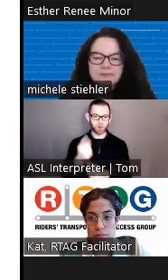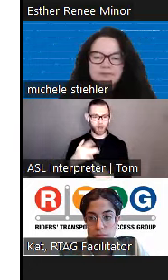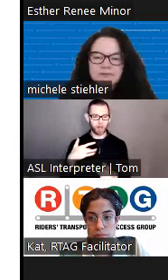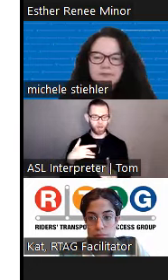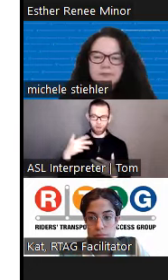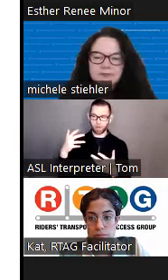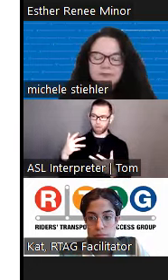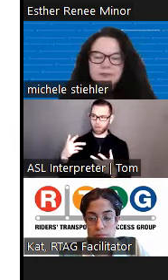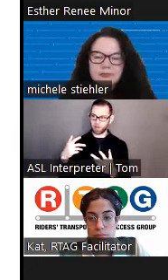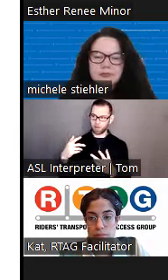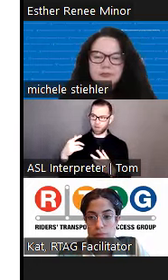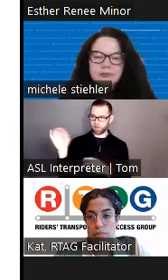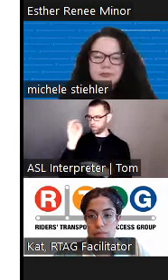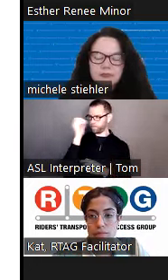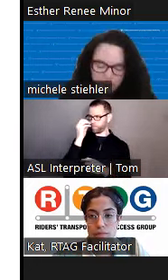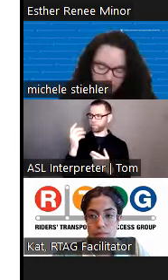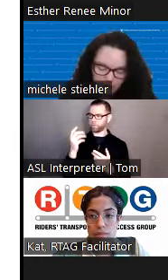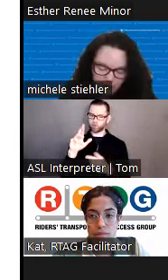by ride drivers again.